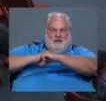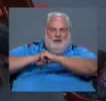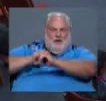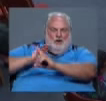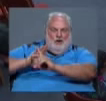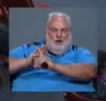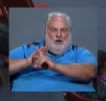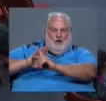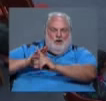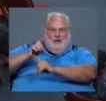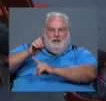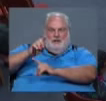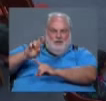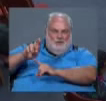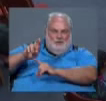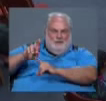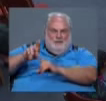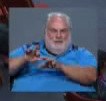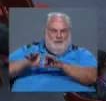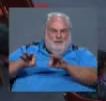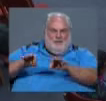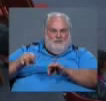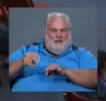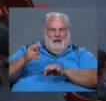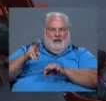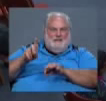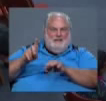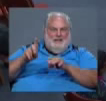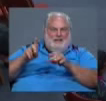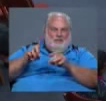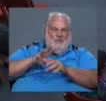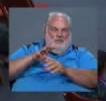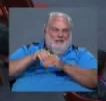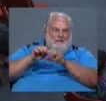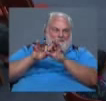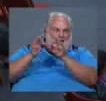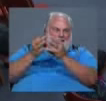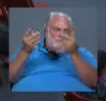dissertation, and we will be having a PhD in the family.